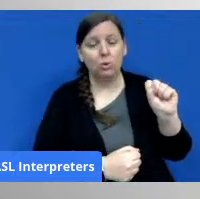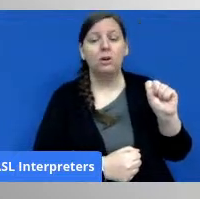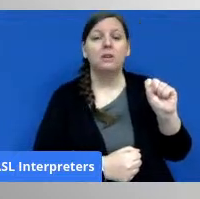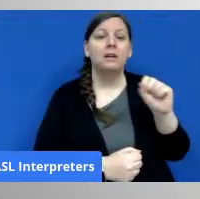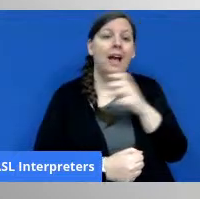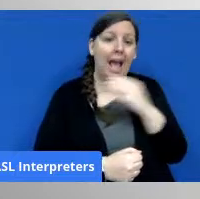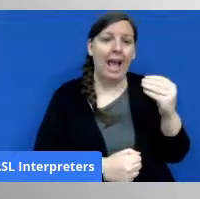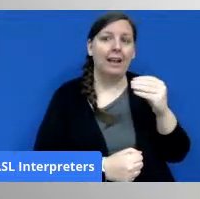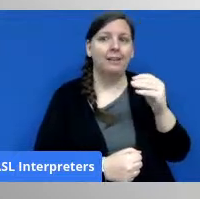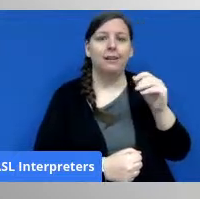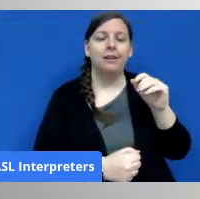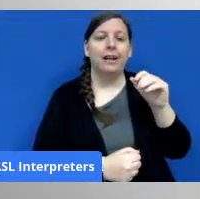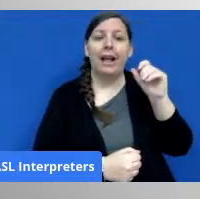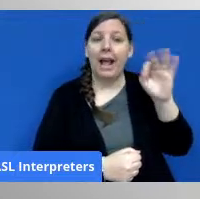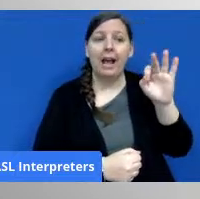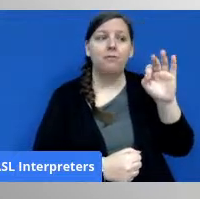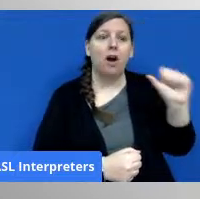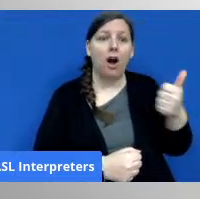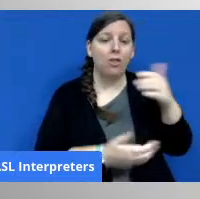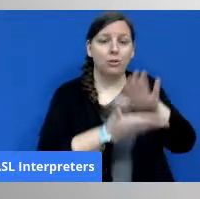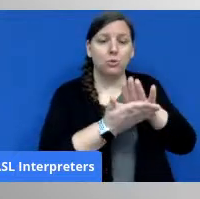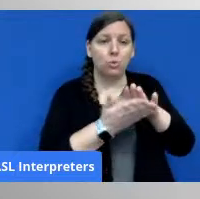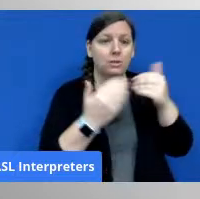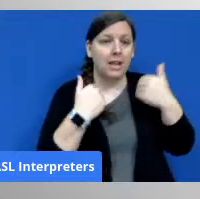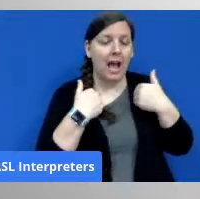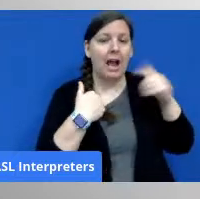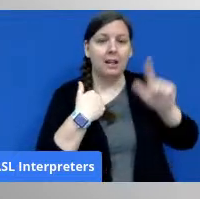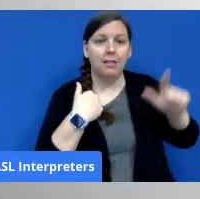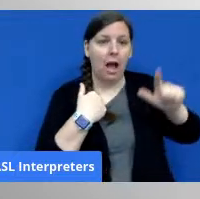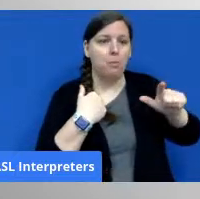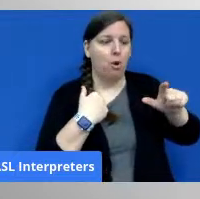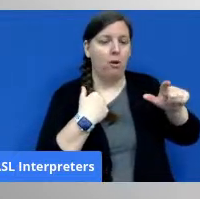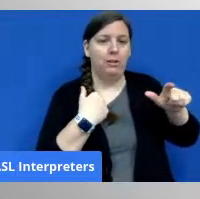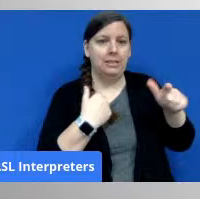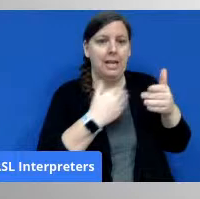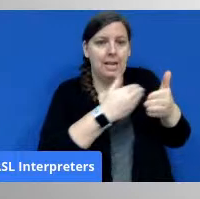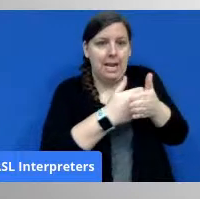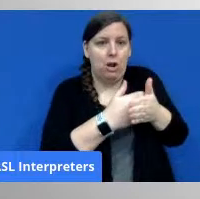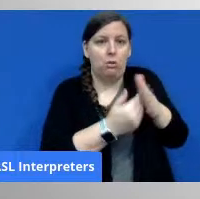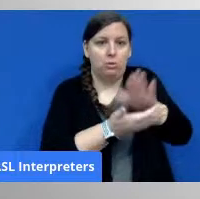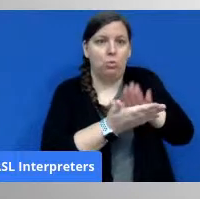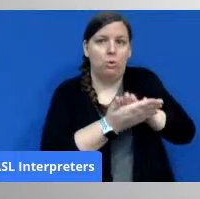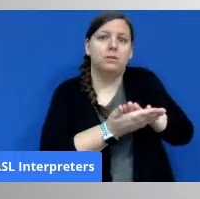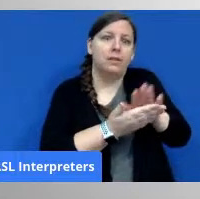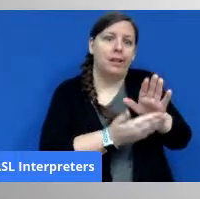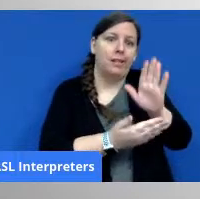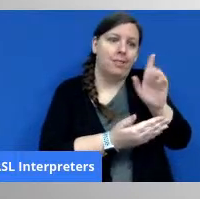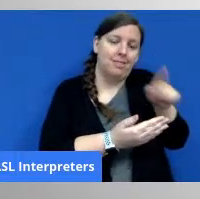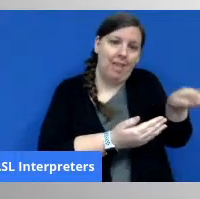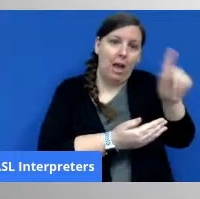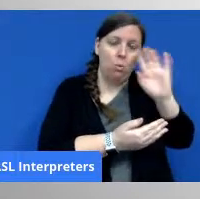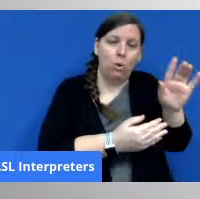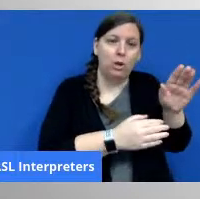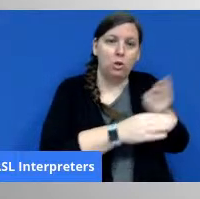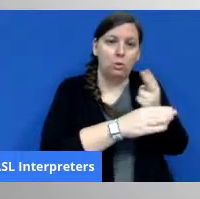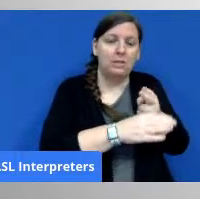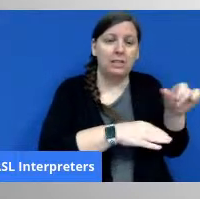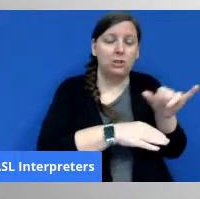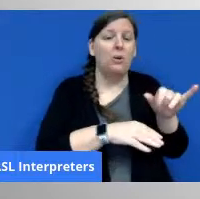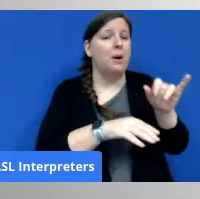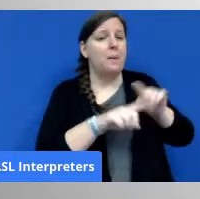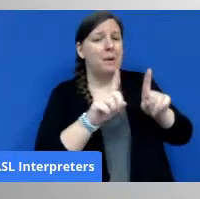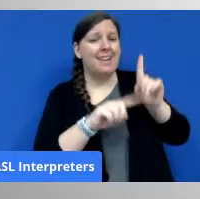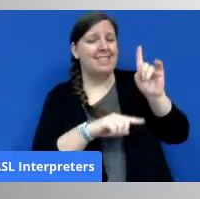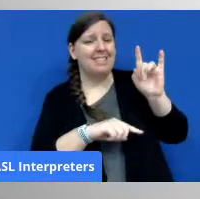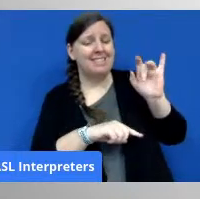were libraries next to every school in Athens, Clark County, but there aren't, that cannot be the only solution for children in that age